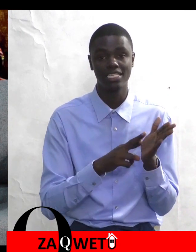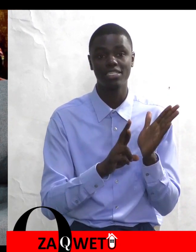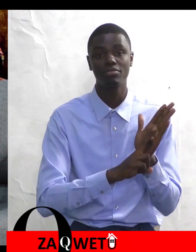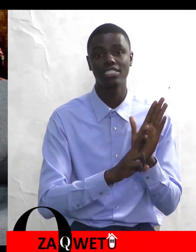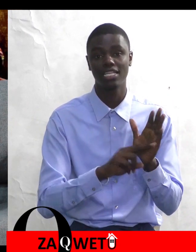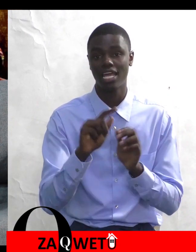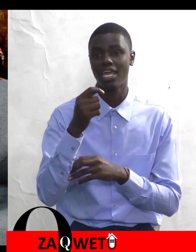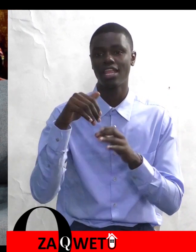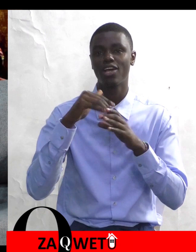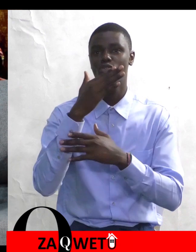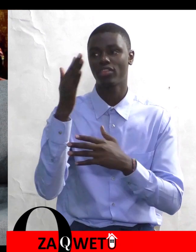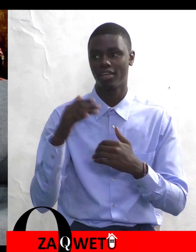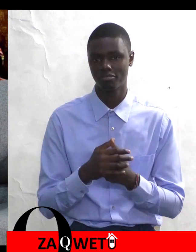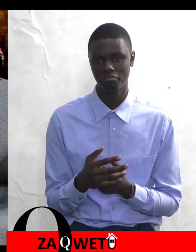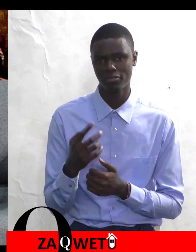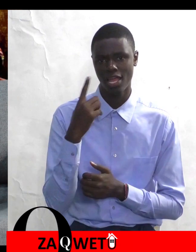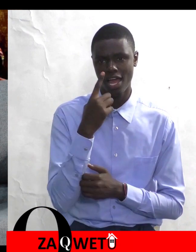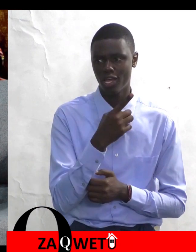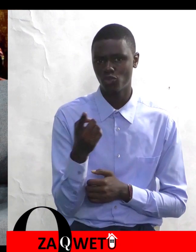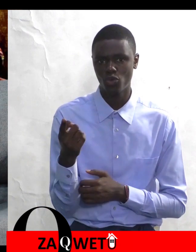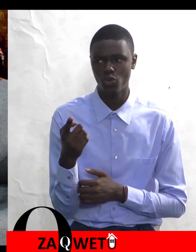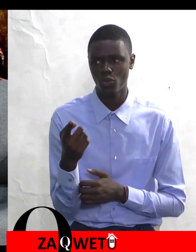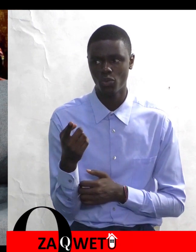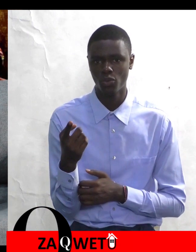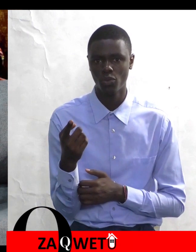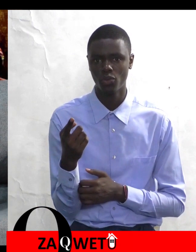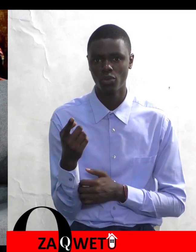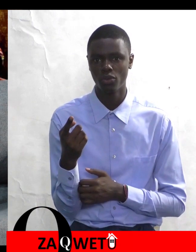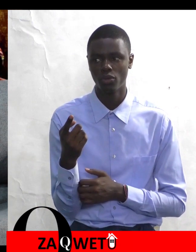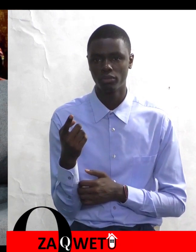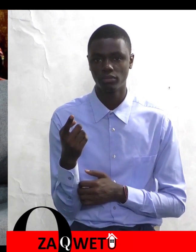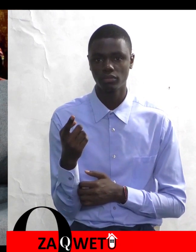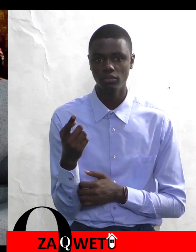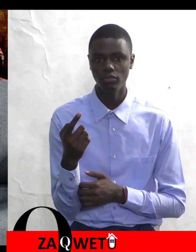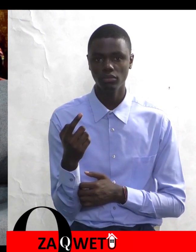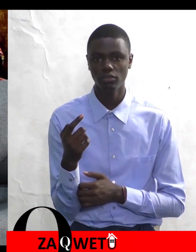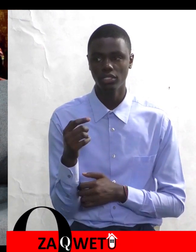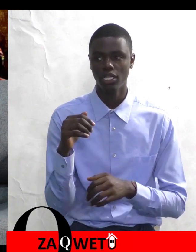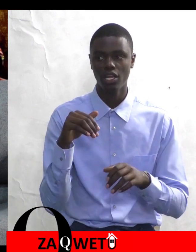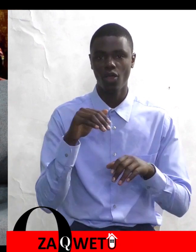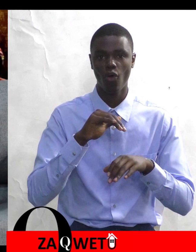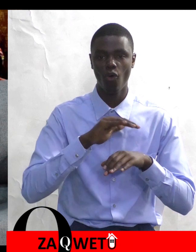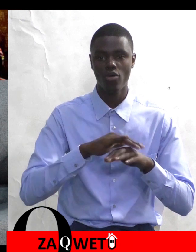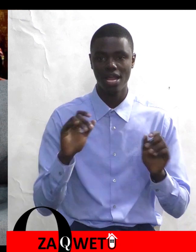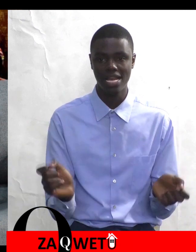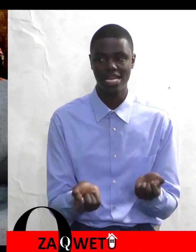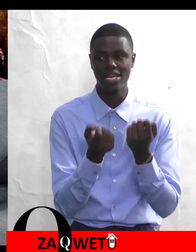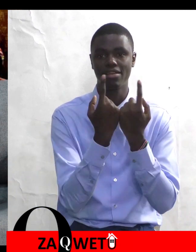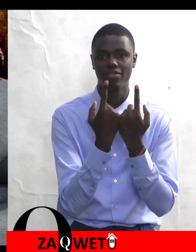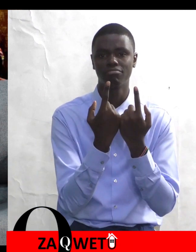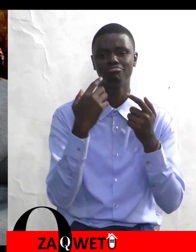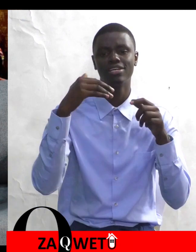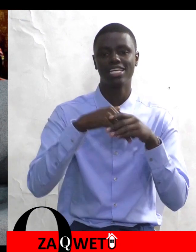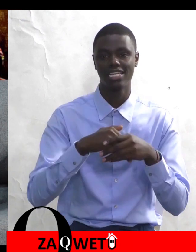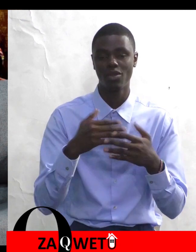only team that represents Kenya out there. For real? Yeah. I also saw you on, you are in on